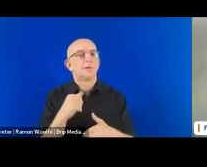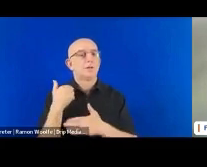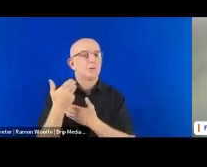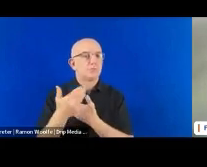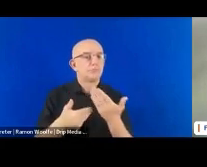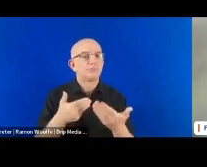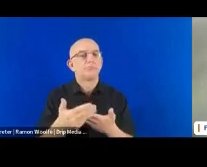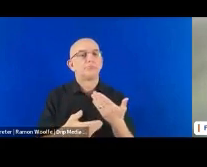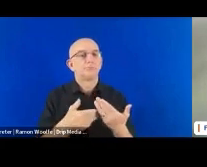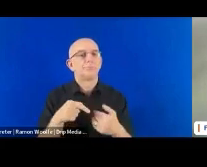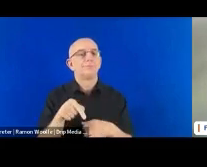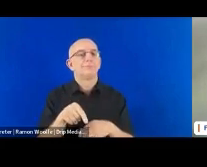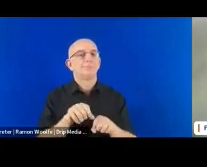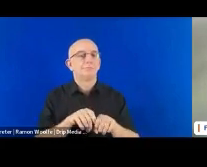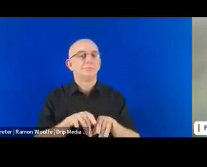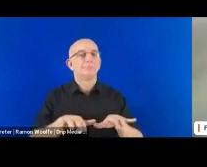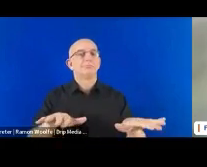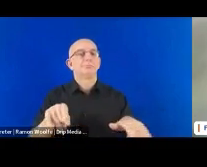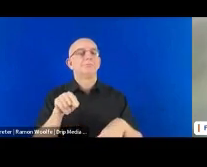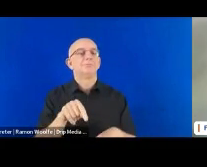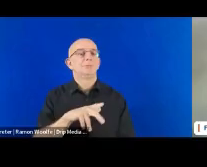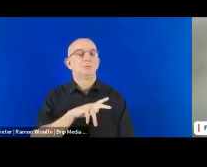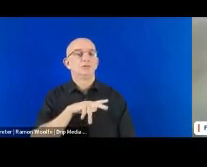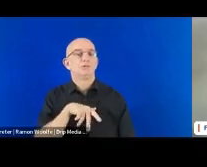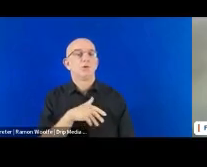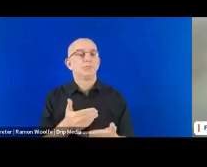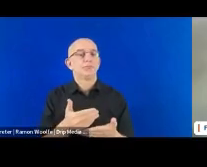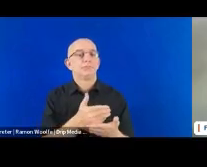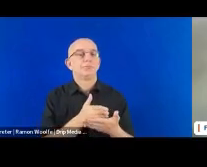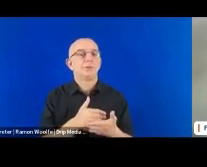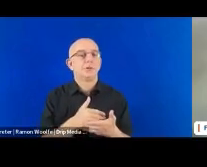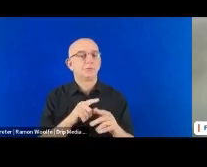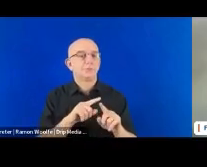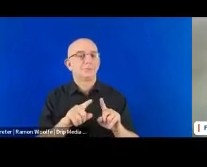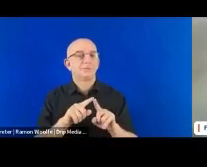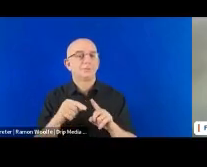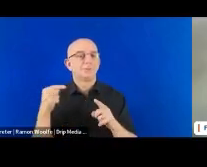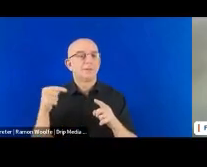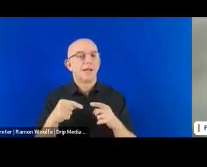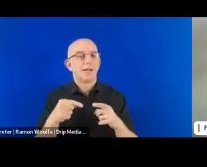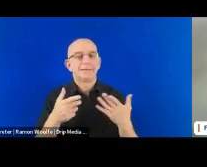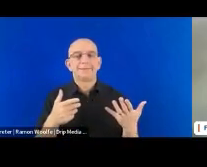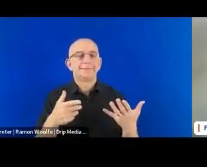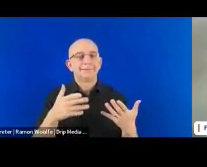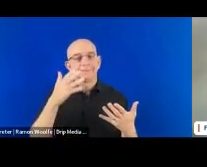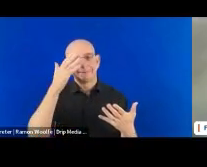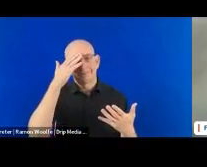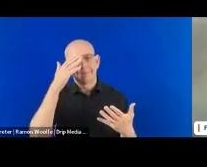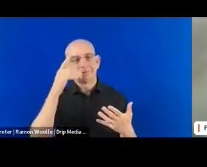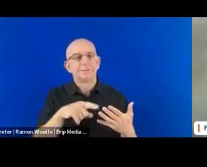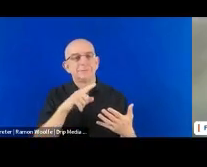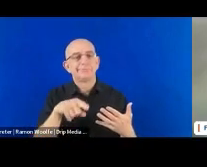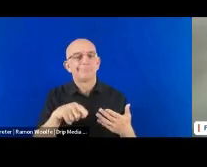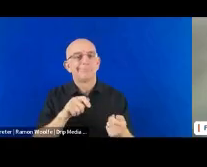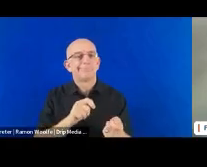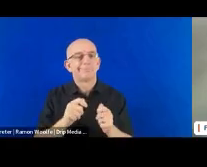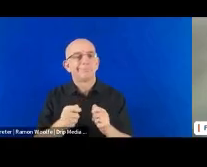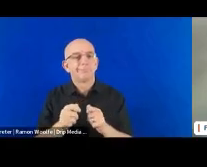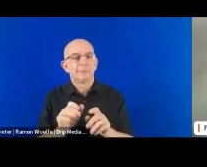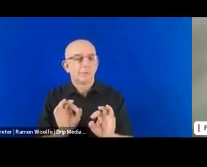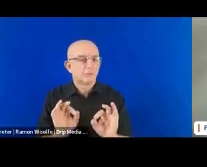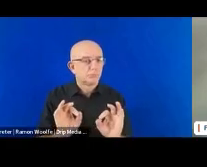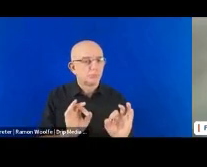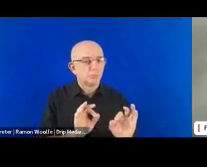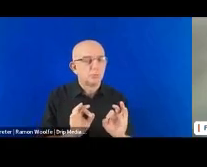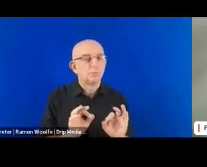practitioners improves the quality of social protection policies and strategies, both at national level and sub-national level. And